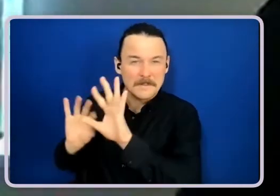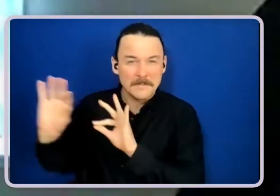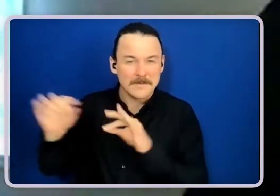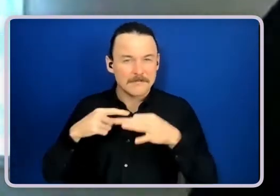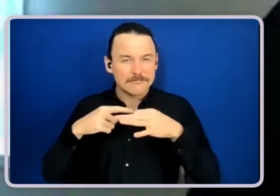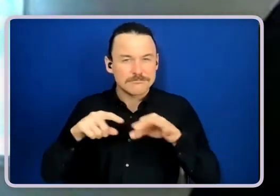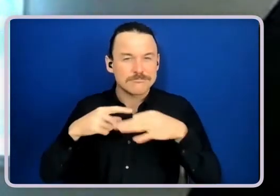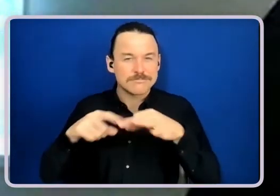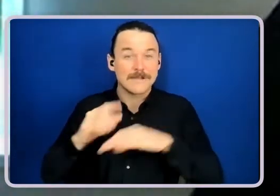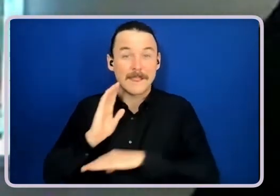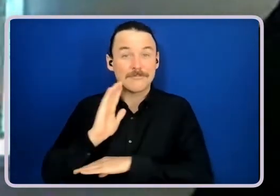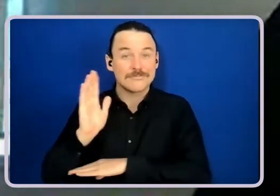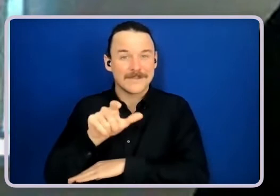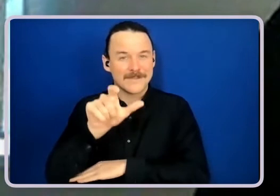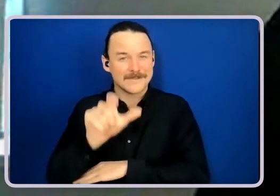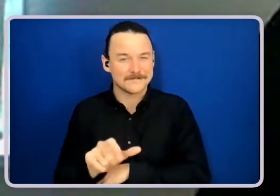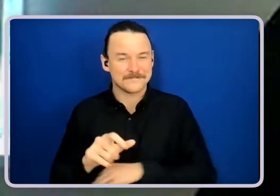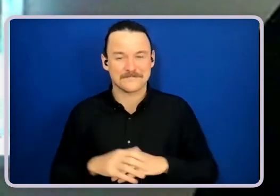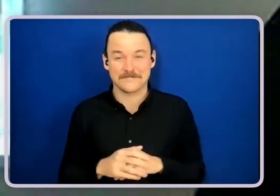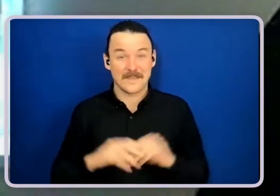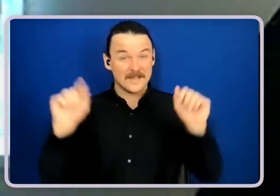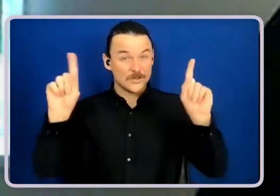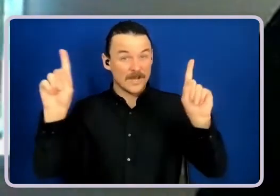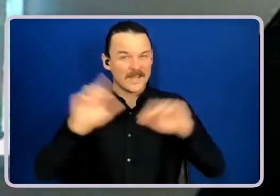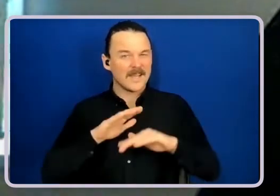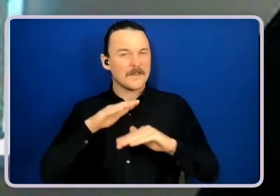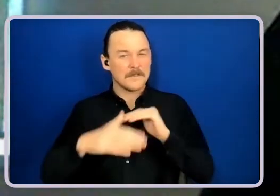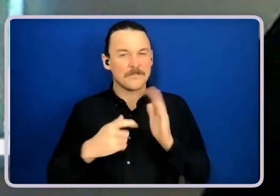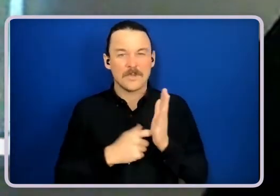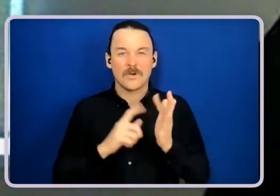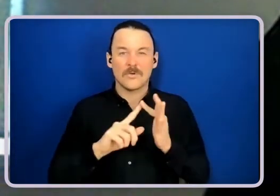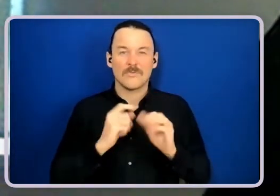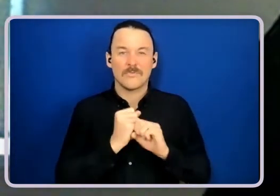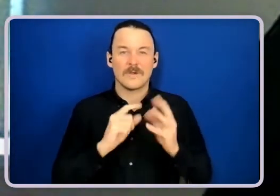The second session for this series is around regulated restrictive practice.